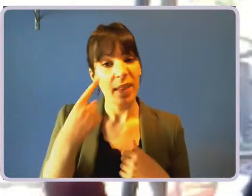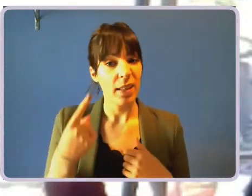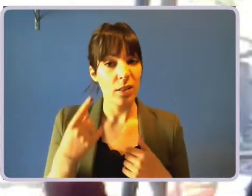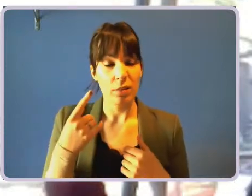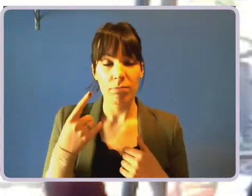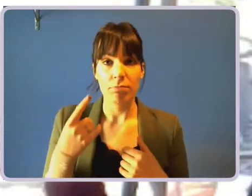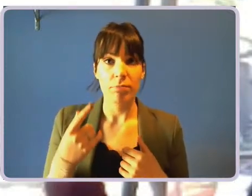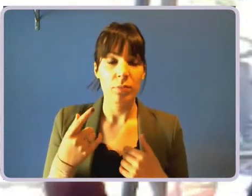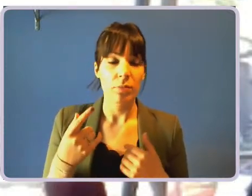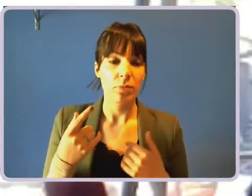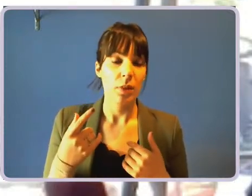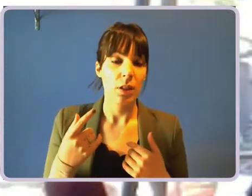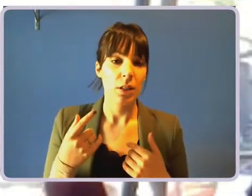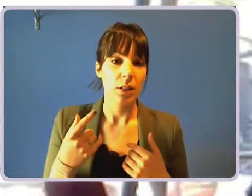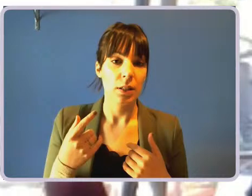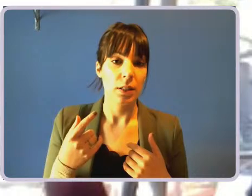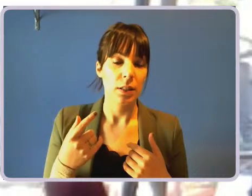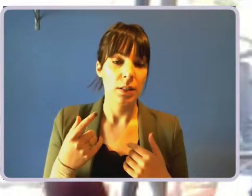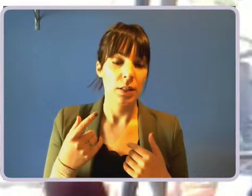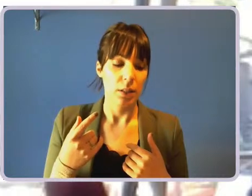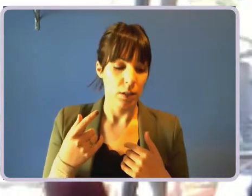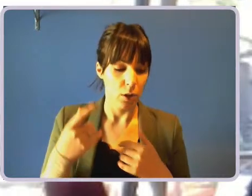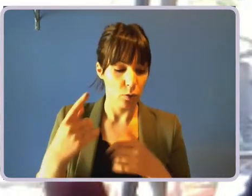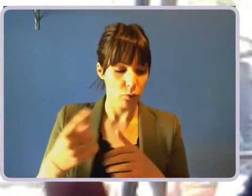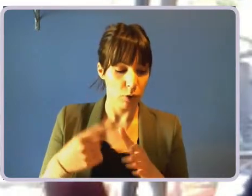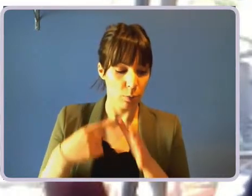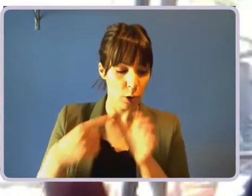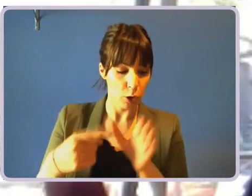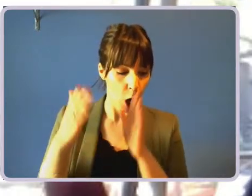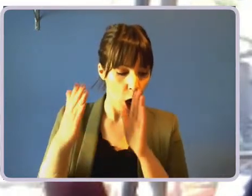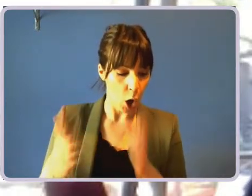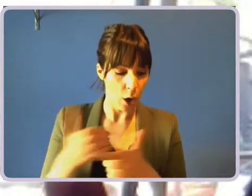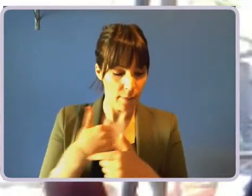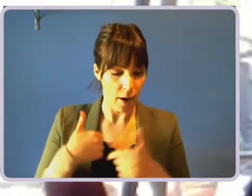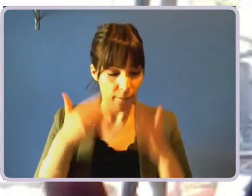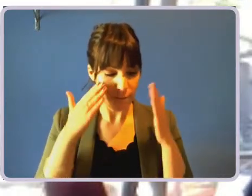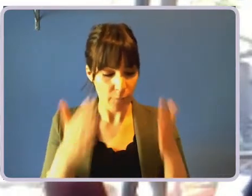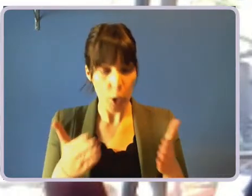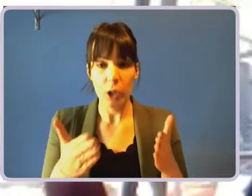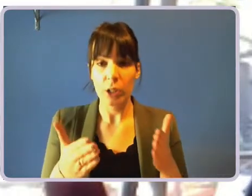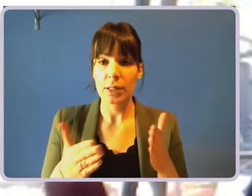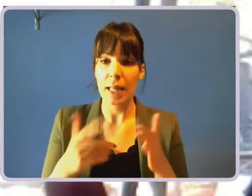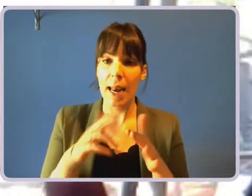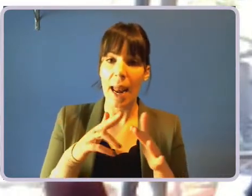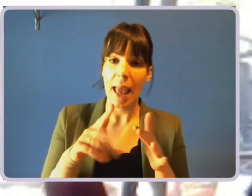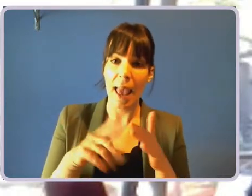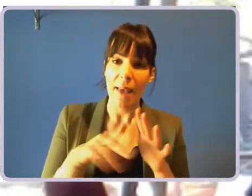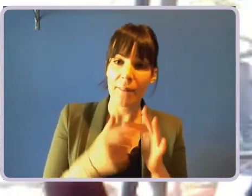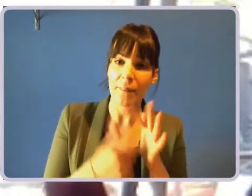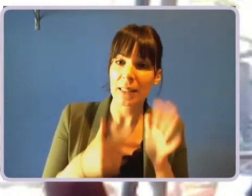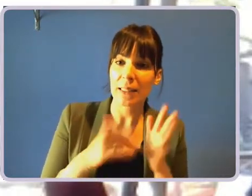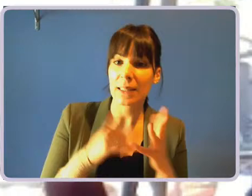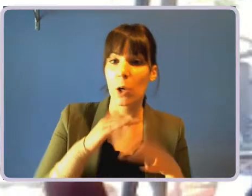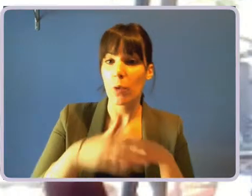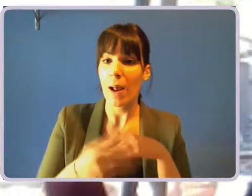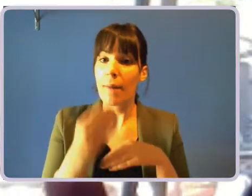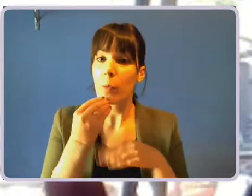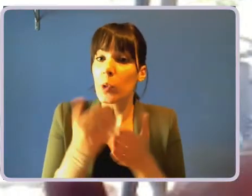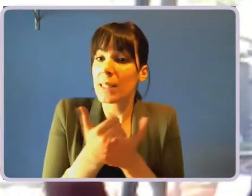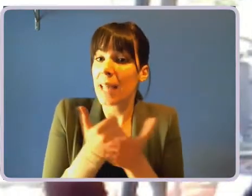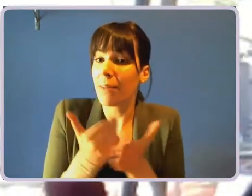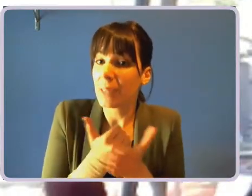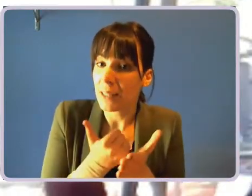lot of our focus and efforts have been around the food safety and food